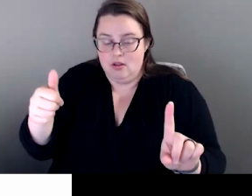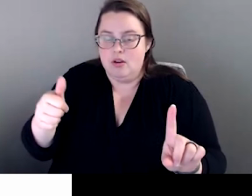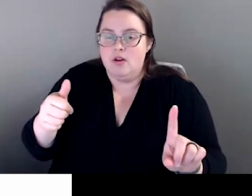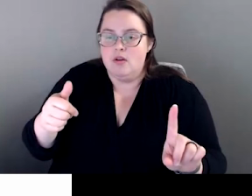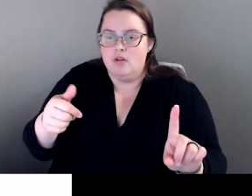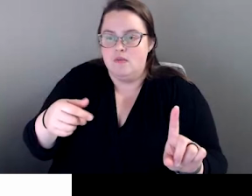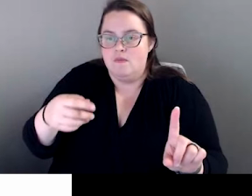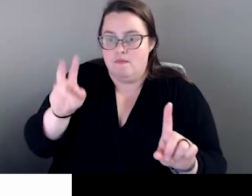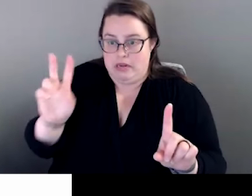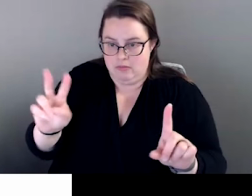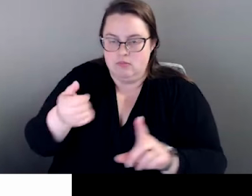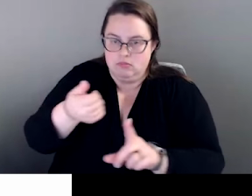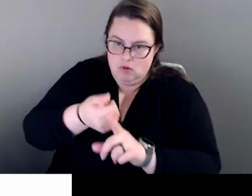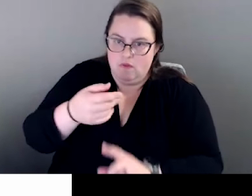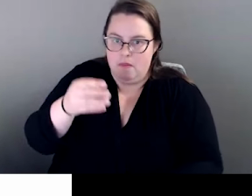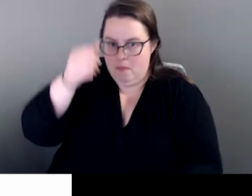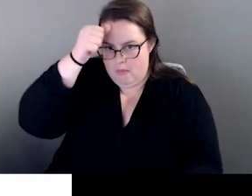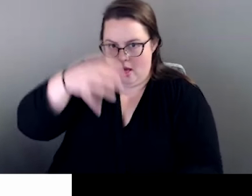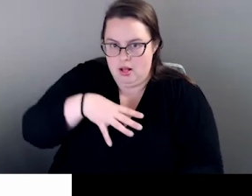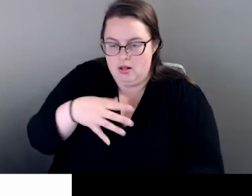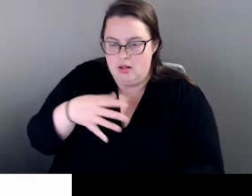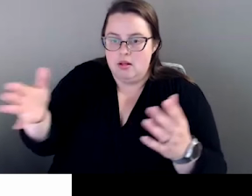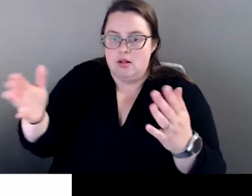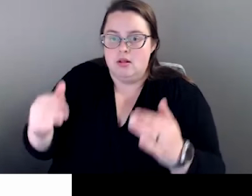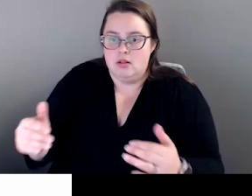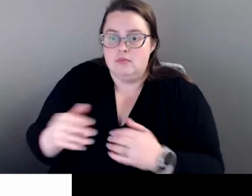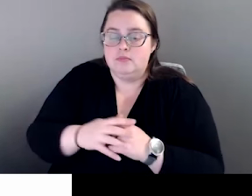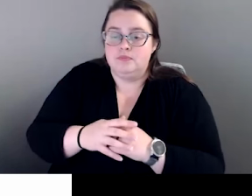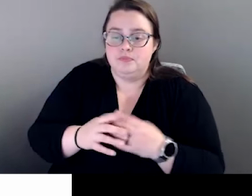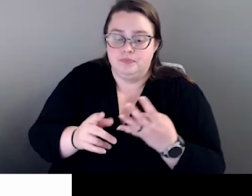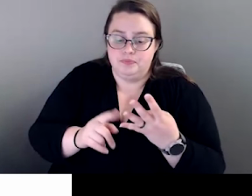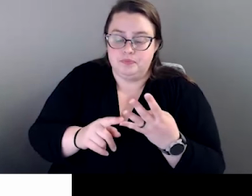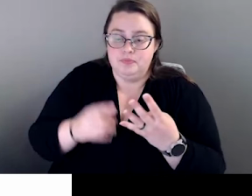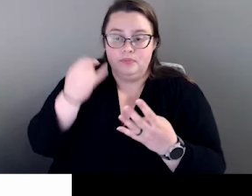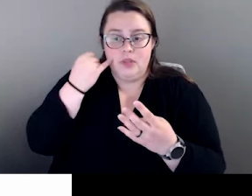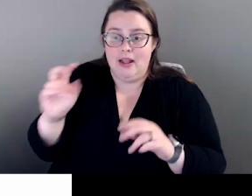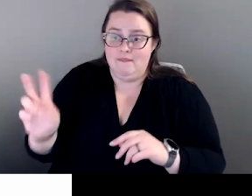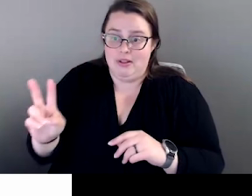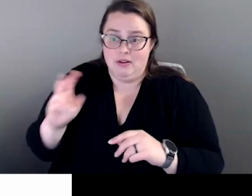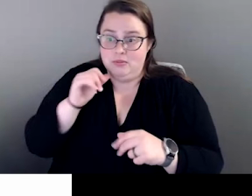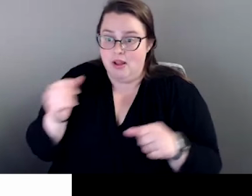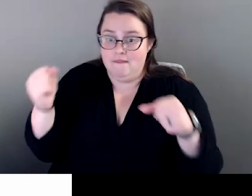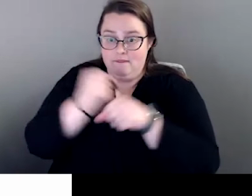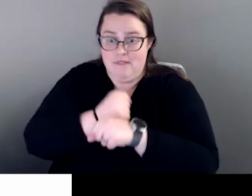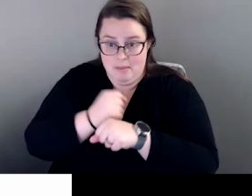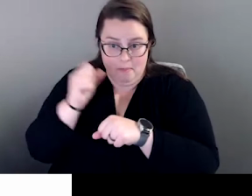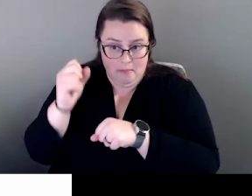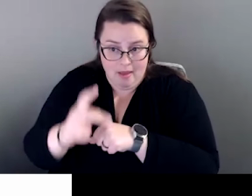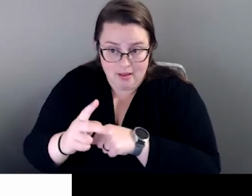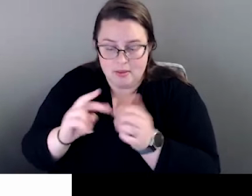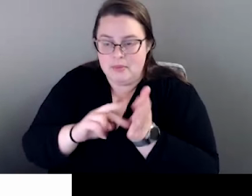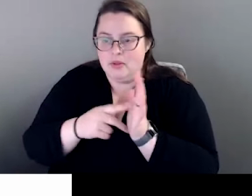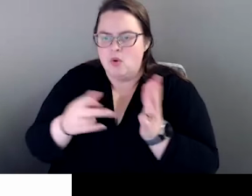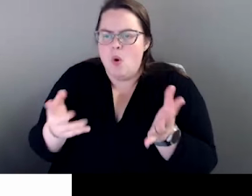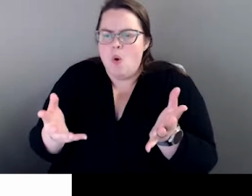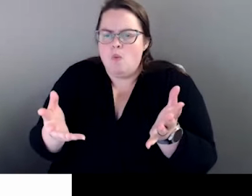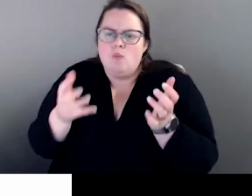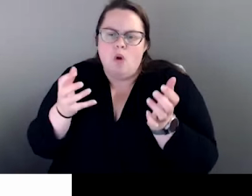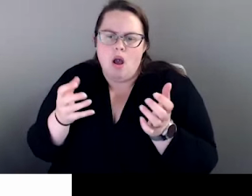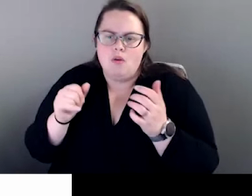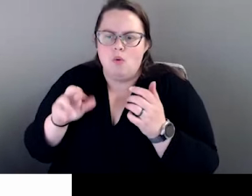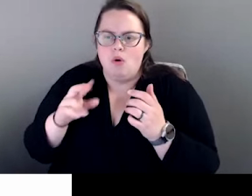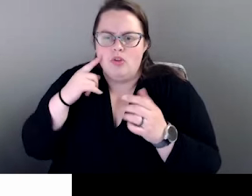the last is, if a victim of sexual assault does not fight back, they must have wanted it, or they didn't think it was